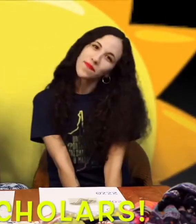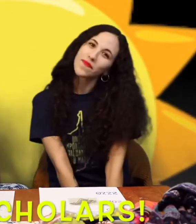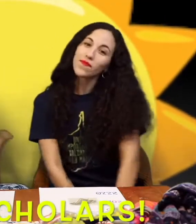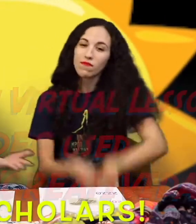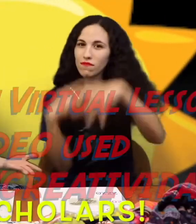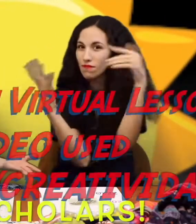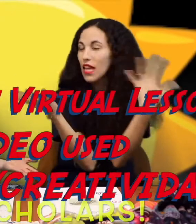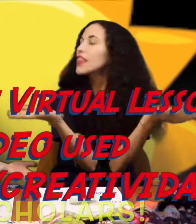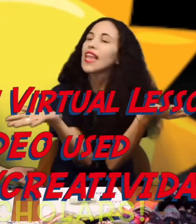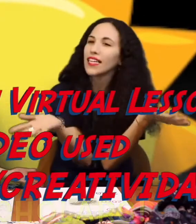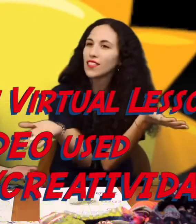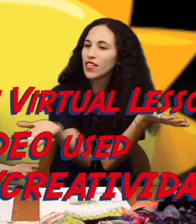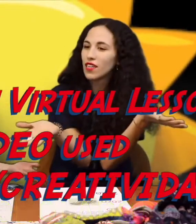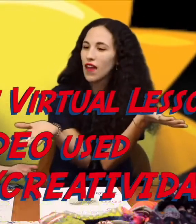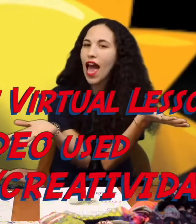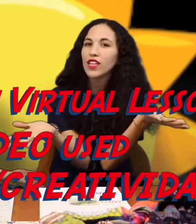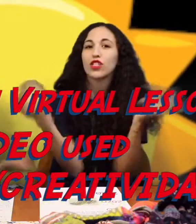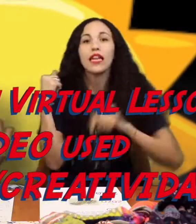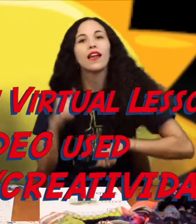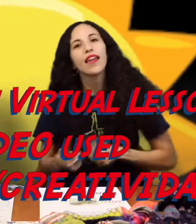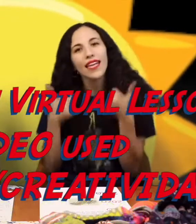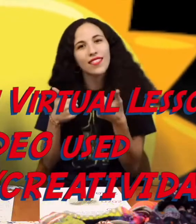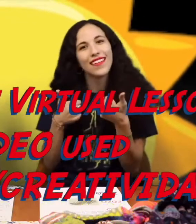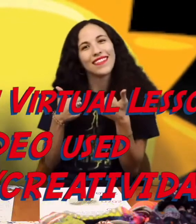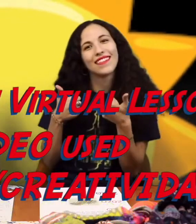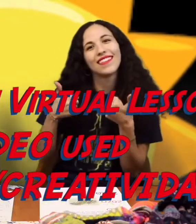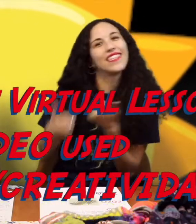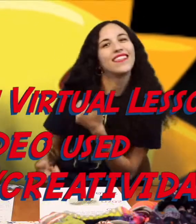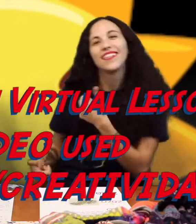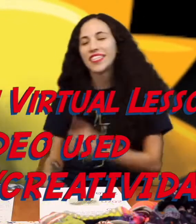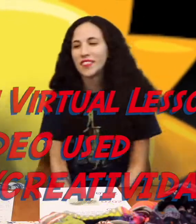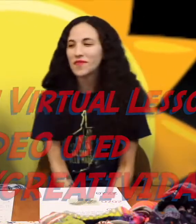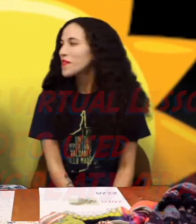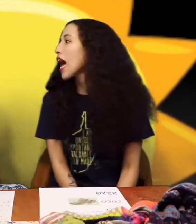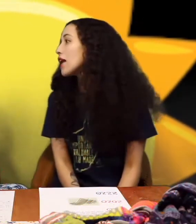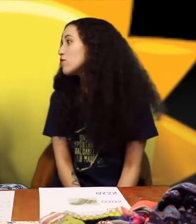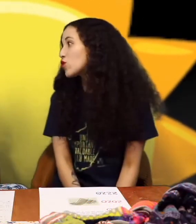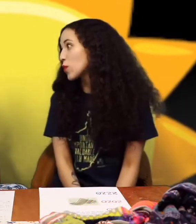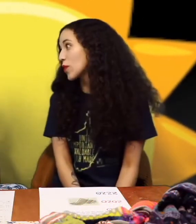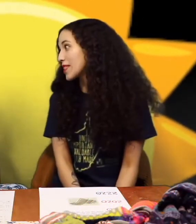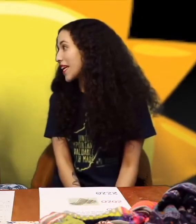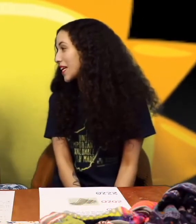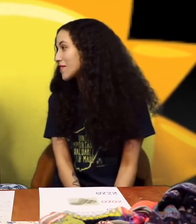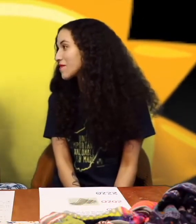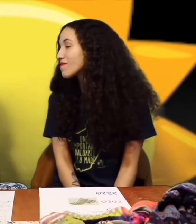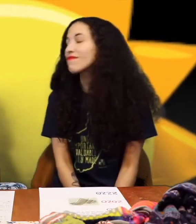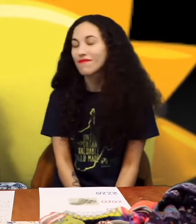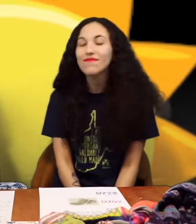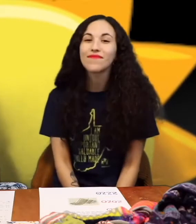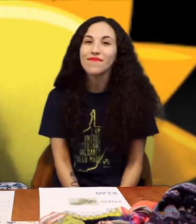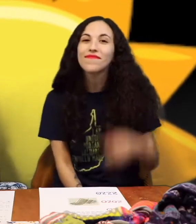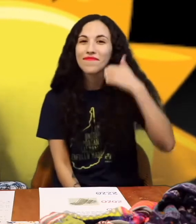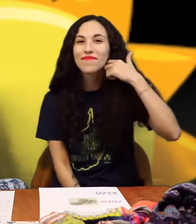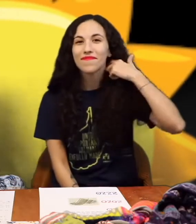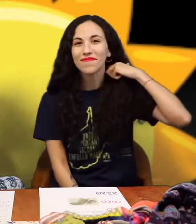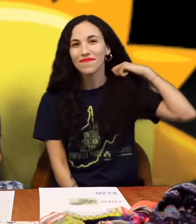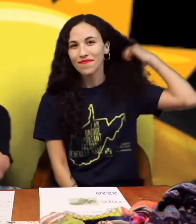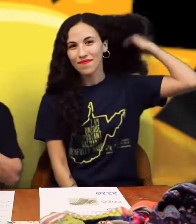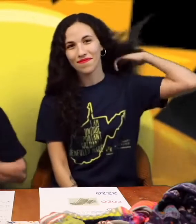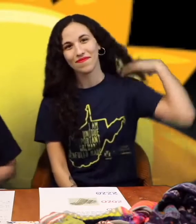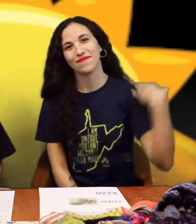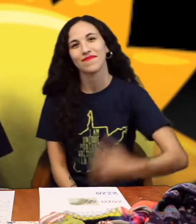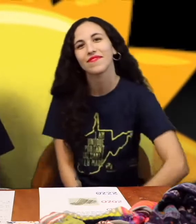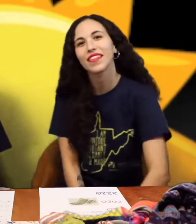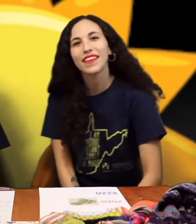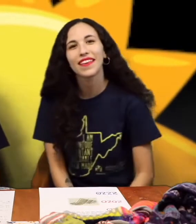virtual positive action lesson! Are you excited Ms. Shema? super excited. I'm super excited too, because